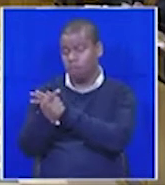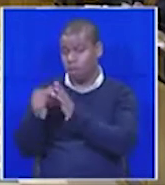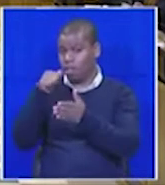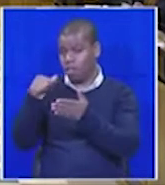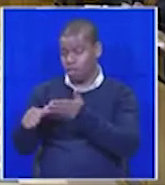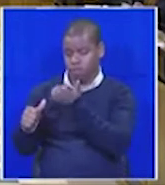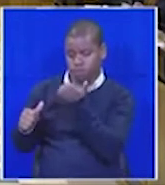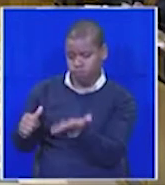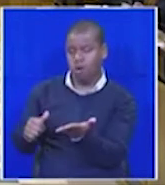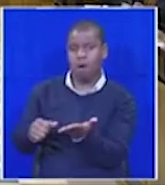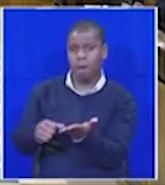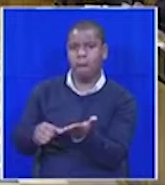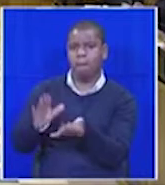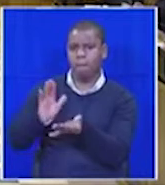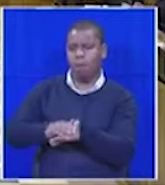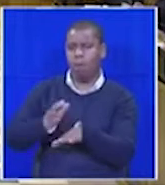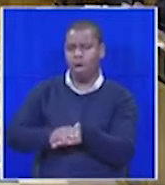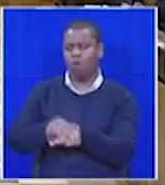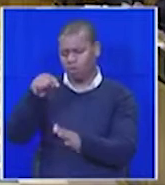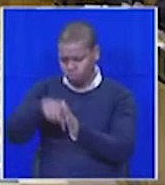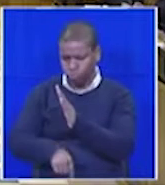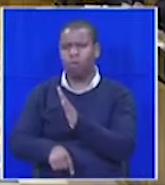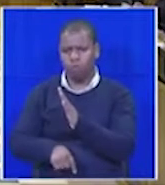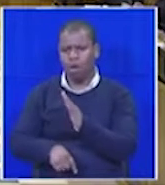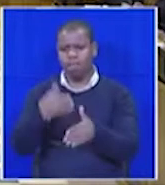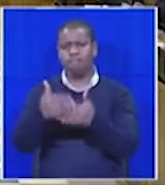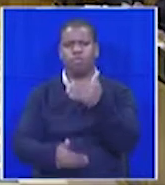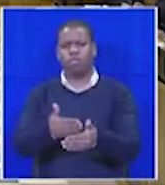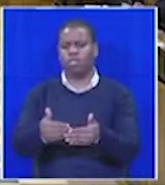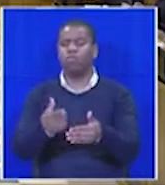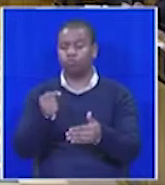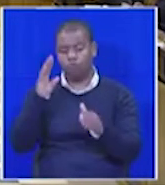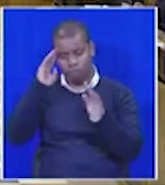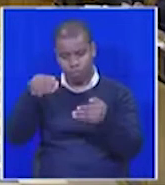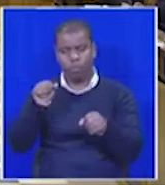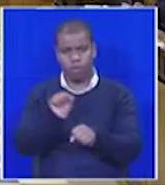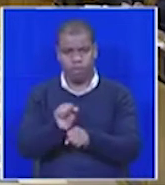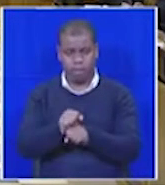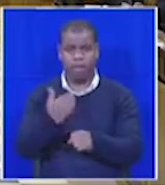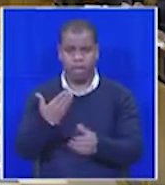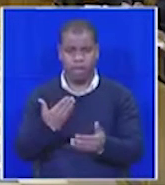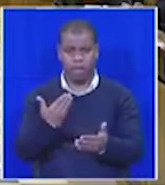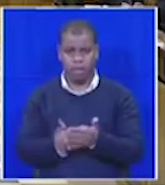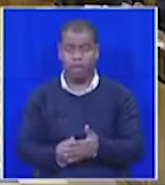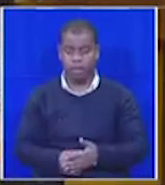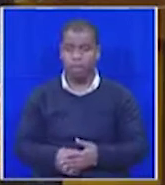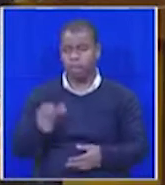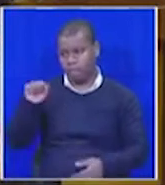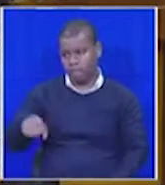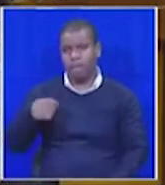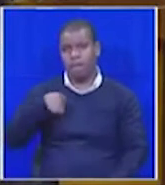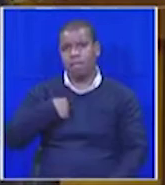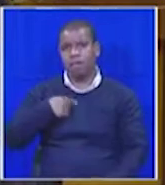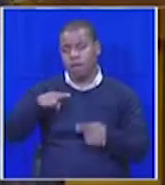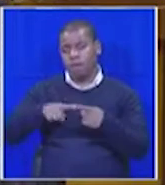substantive motion so that we can activate the necessary processes to deal with that. Chairperson, I'm guided by you. I think I've made my point.